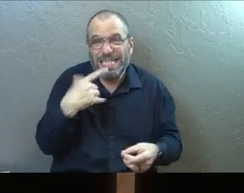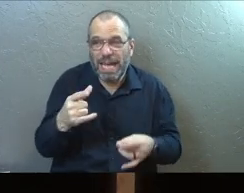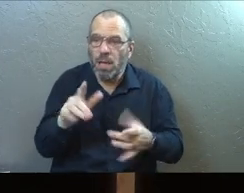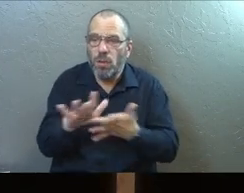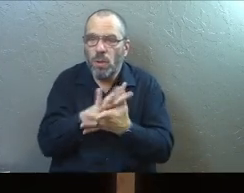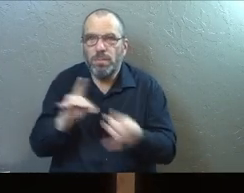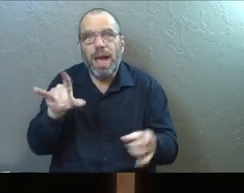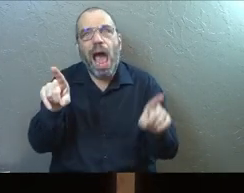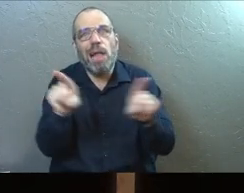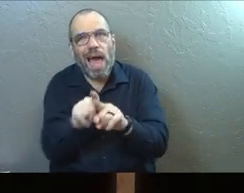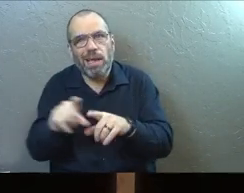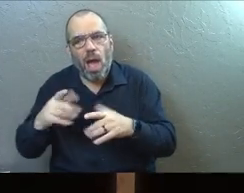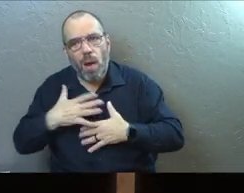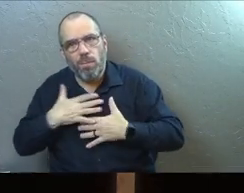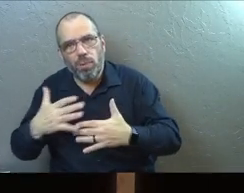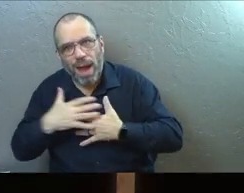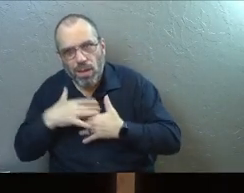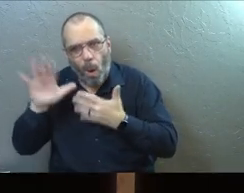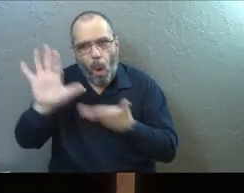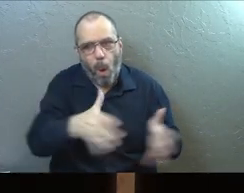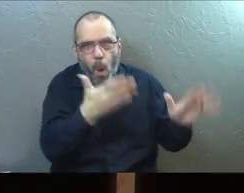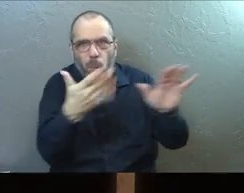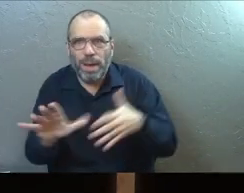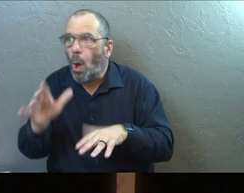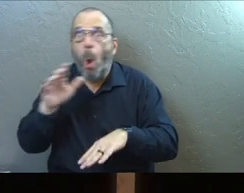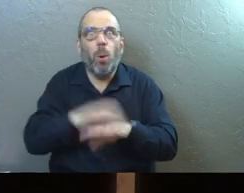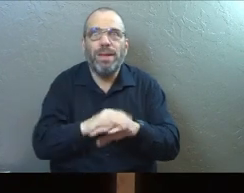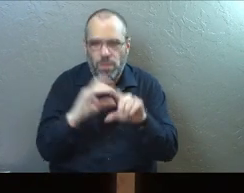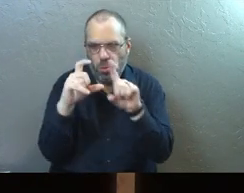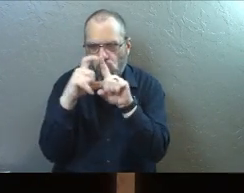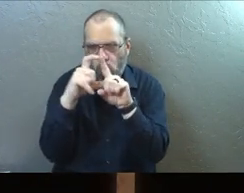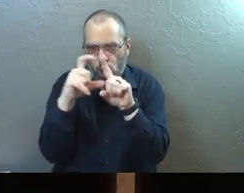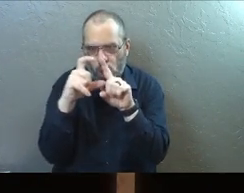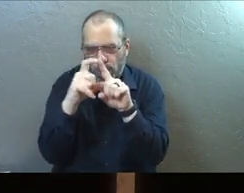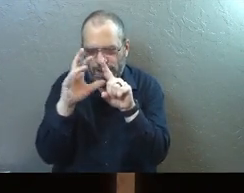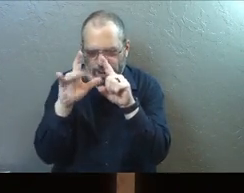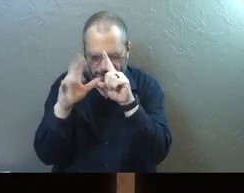talks about the Holy Spirit like a breath or like a wind. Actually, even the word